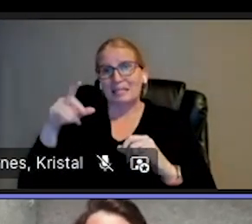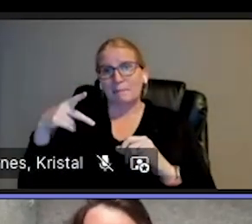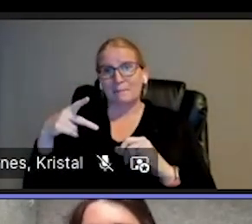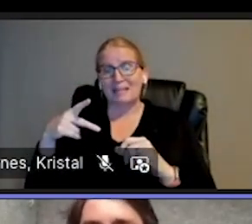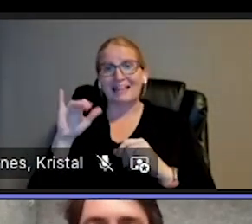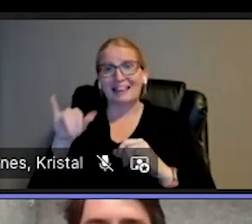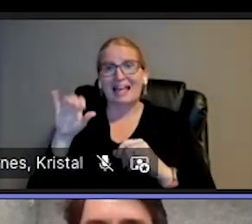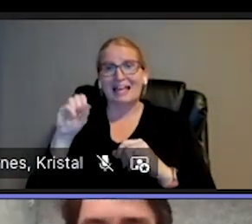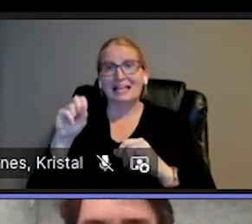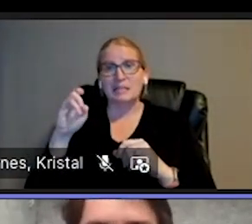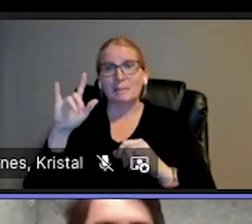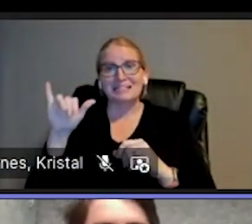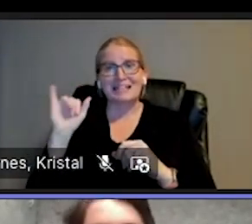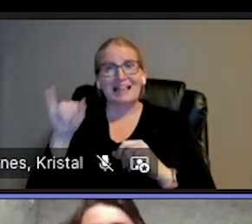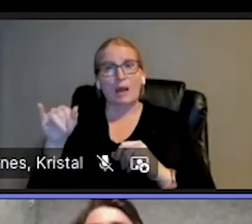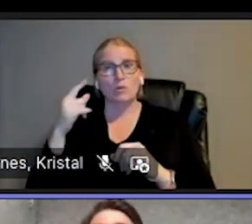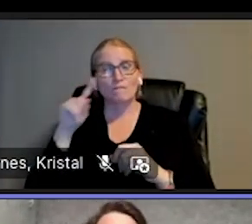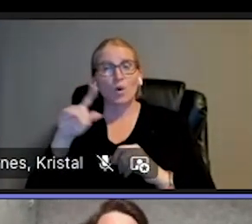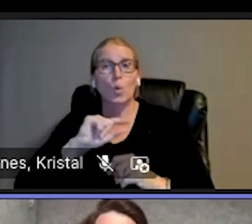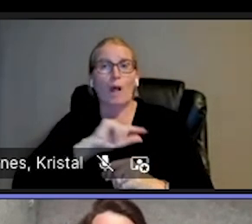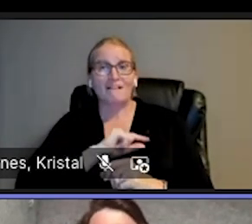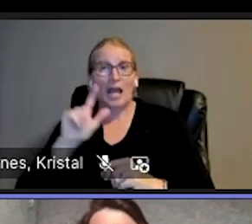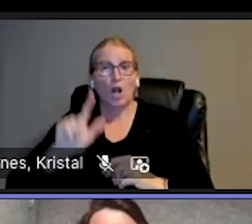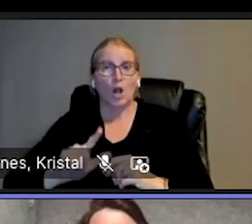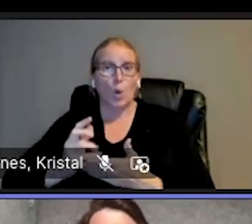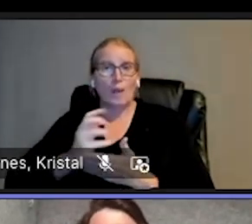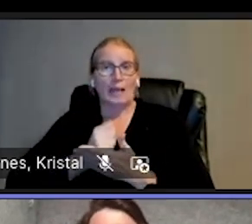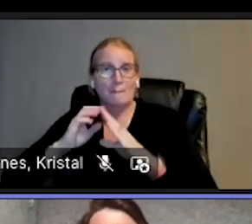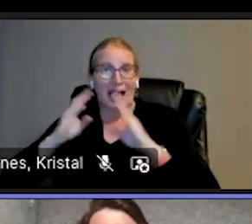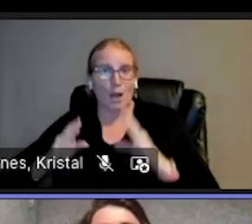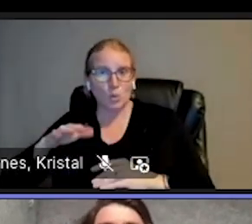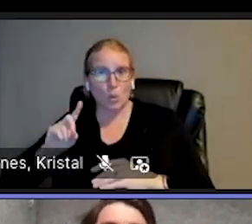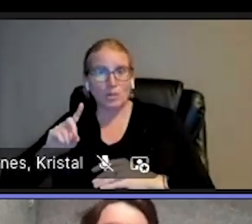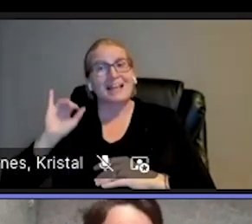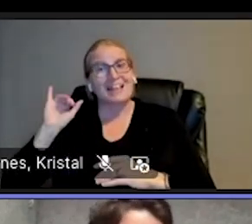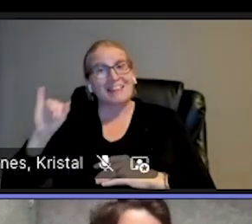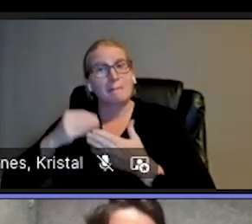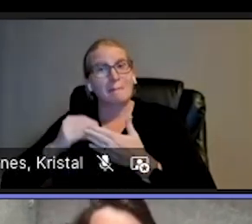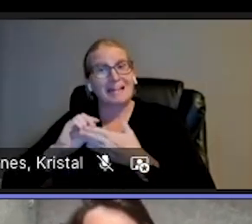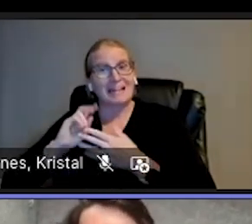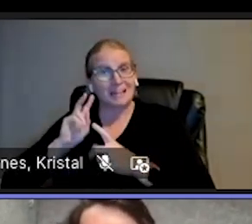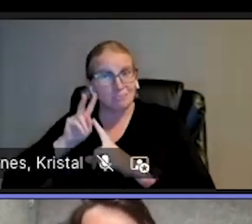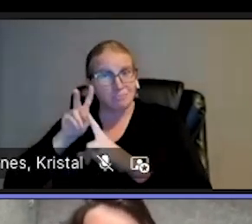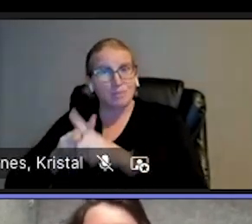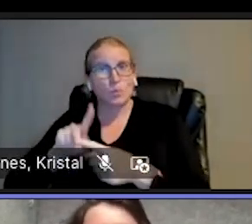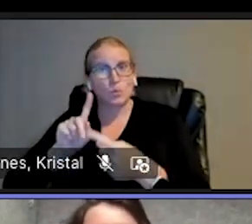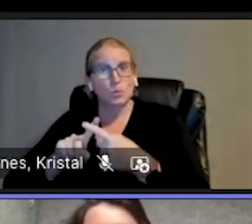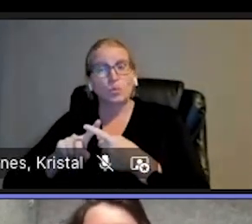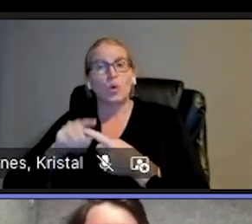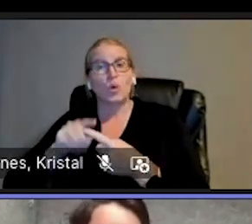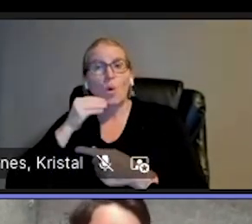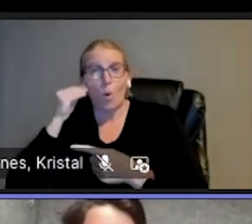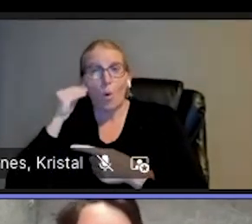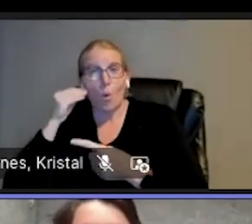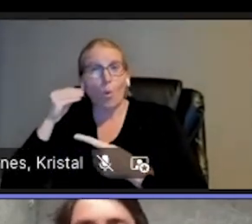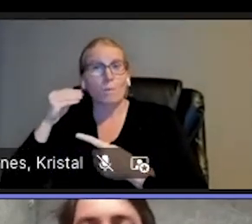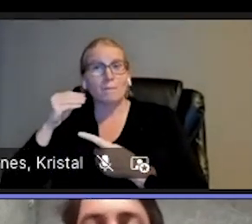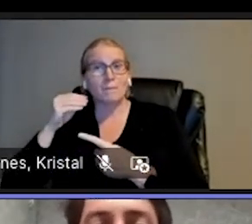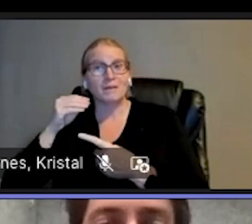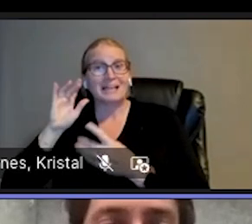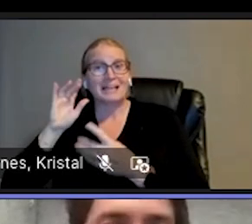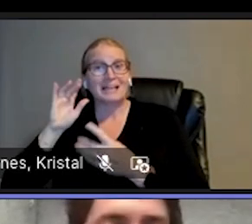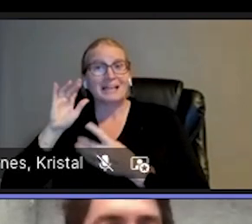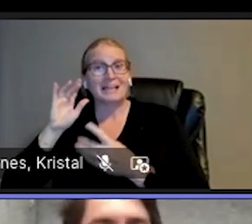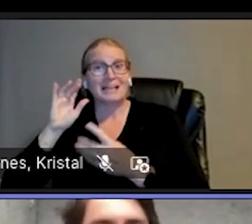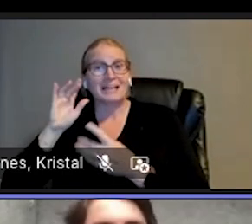households to be put to either a fixed broadband service or a mobile broadband service, but not both. And stakeholders we spoke